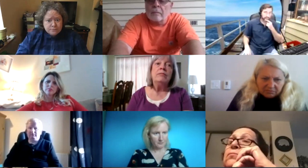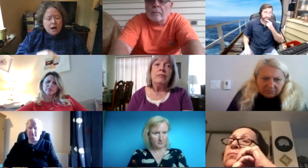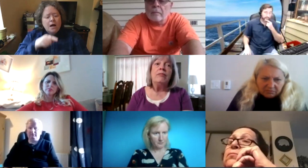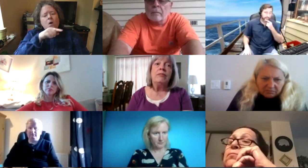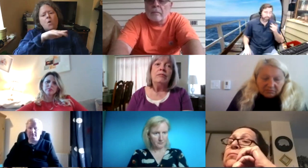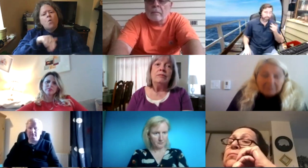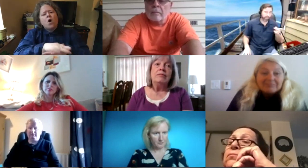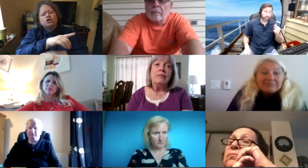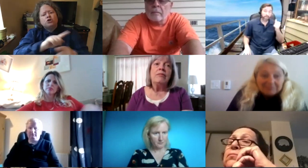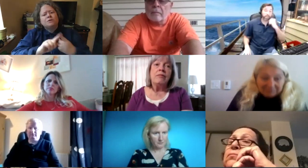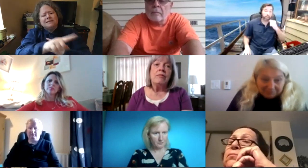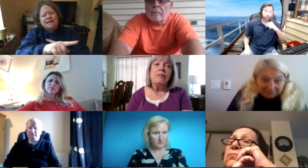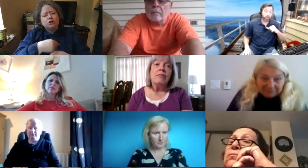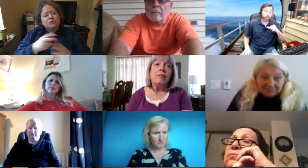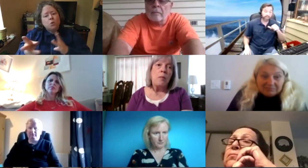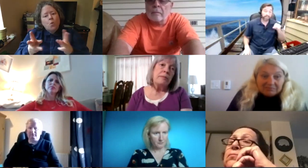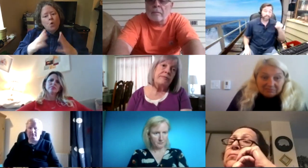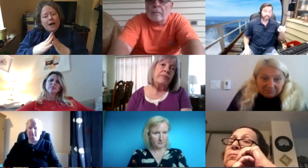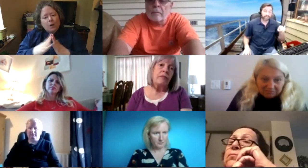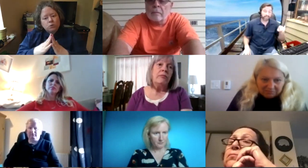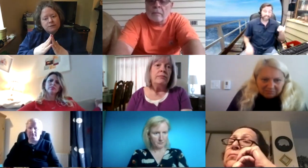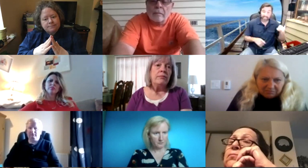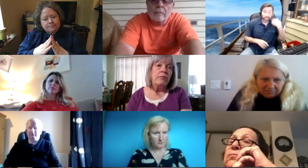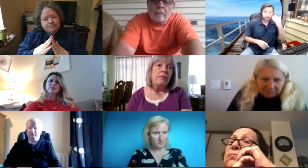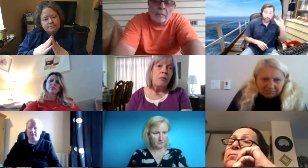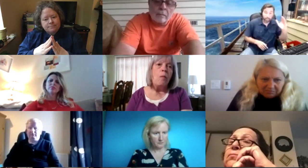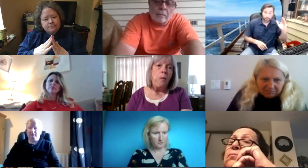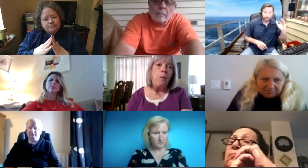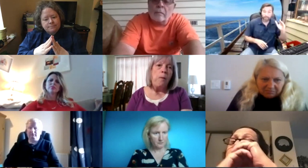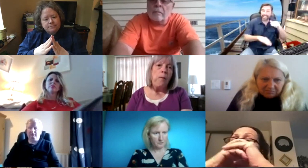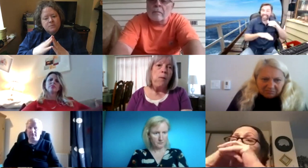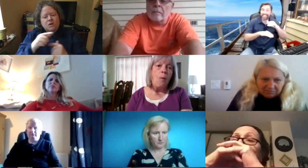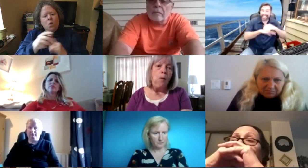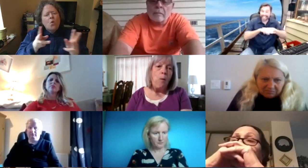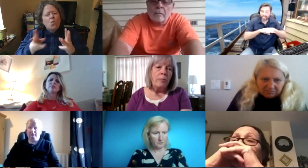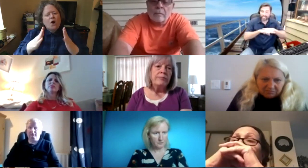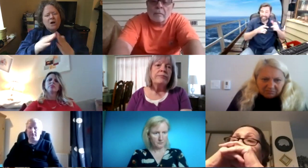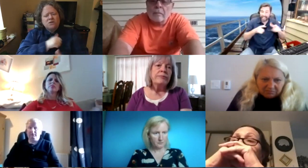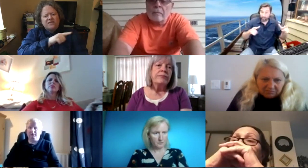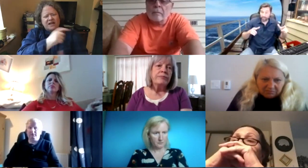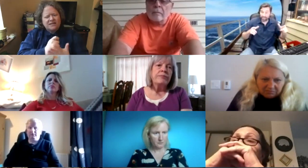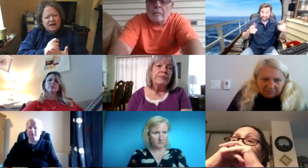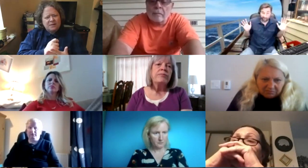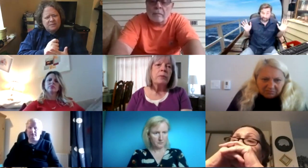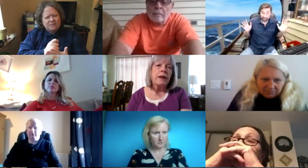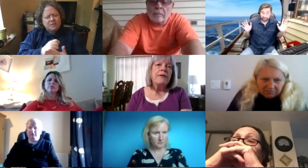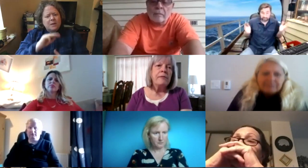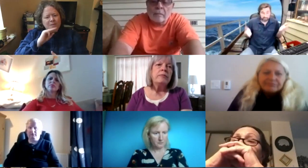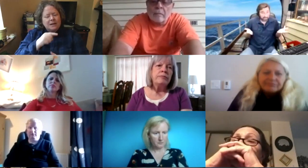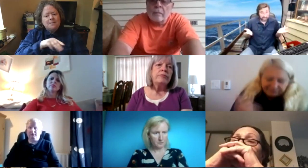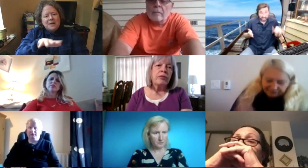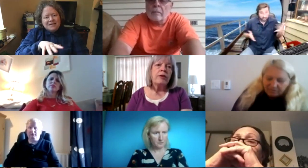was that girl just a case of not knowing English? She was sent to a workhouse, and